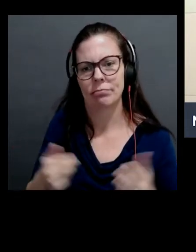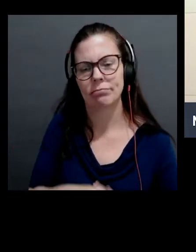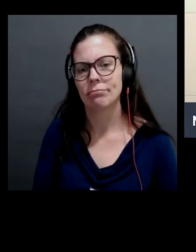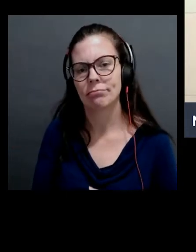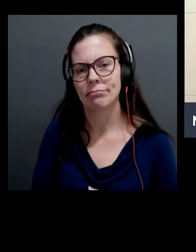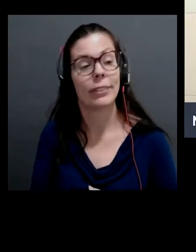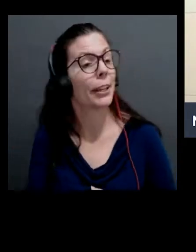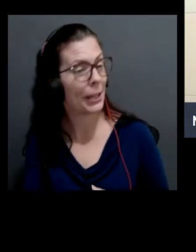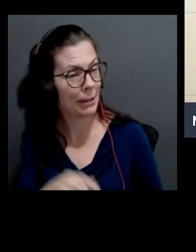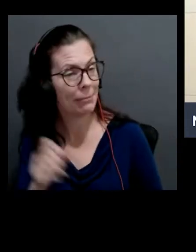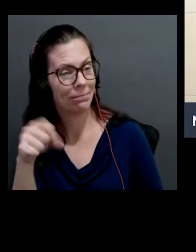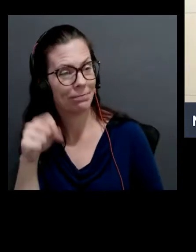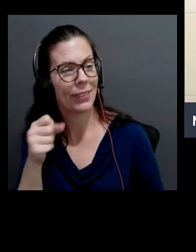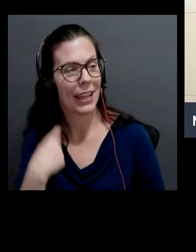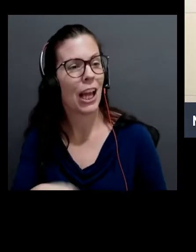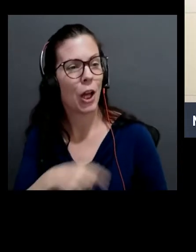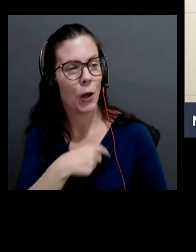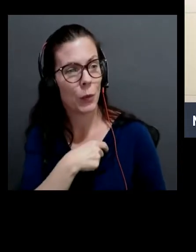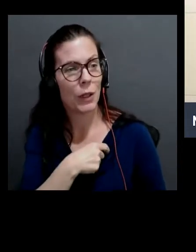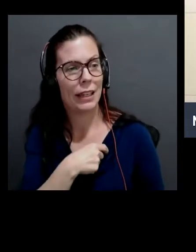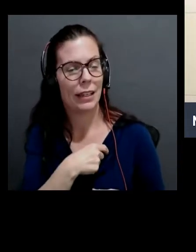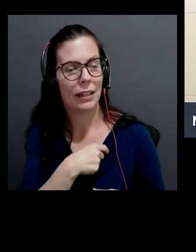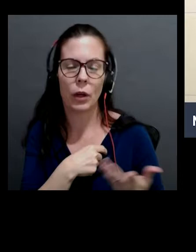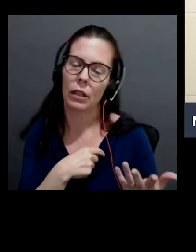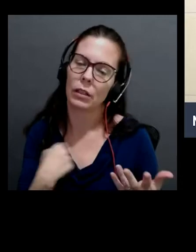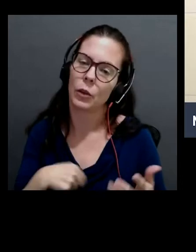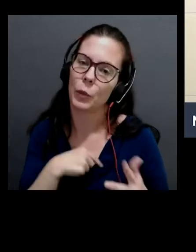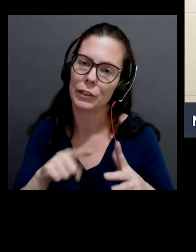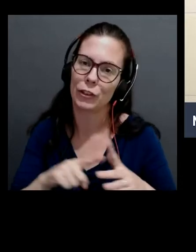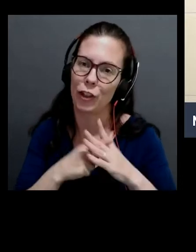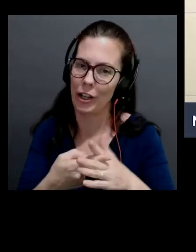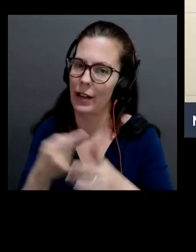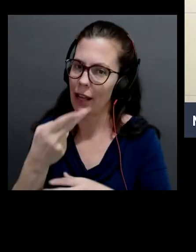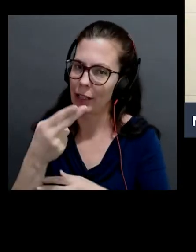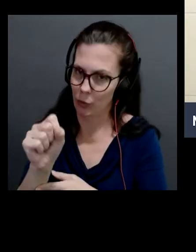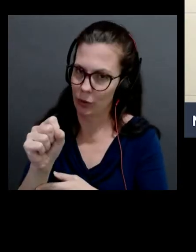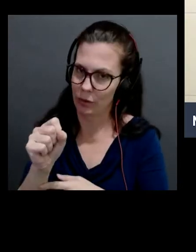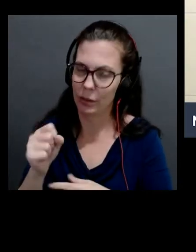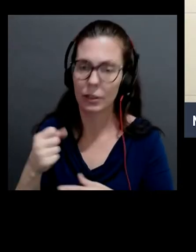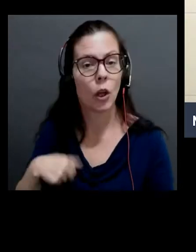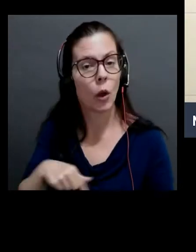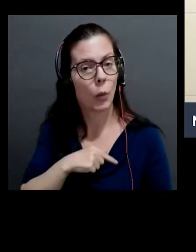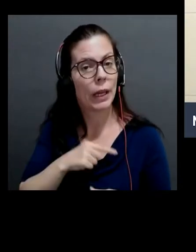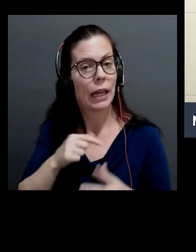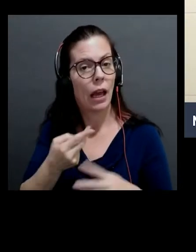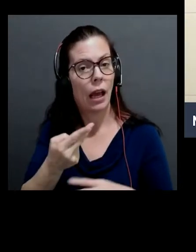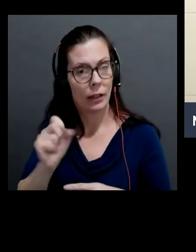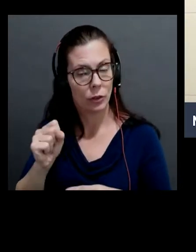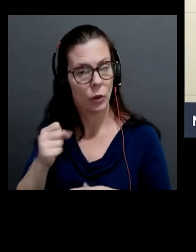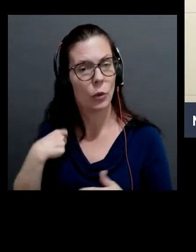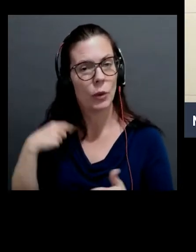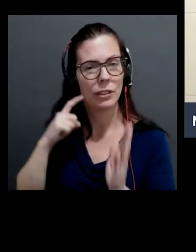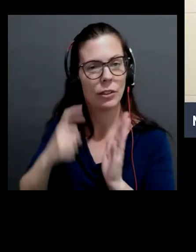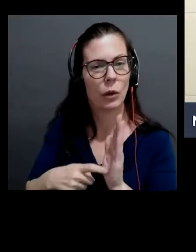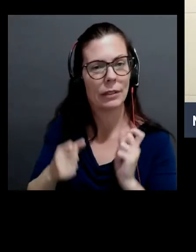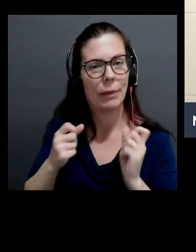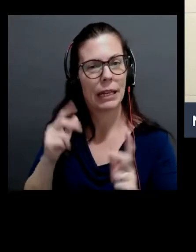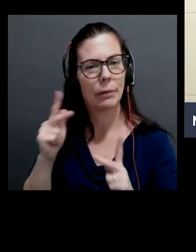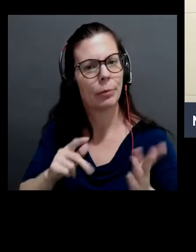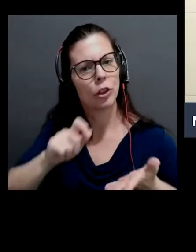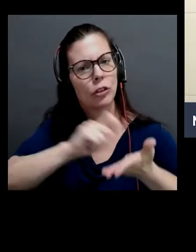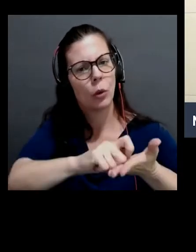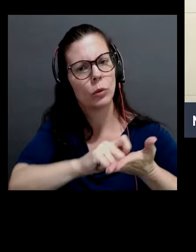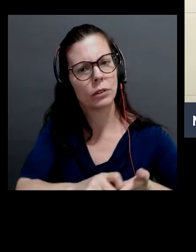Yeah, so when we were we started this in high school. So when we were in high school, we noticed that a lot of people were writing notes, including